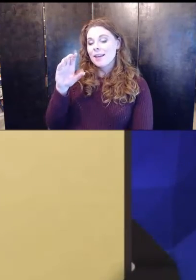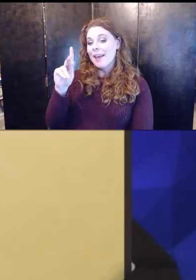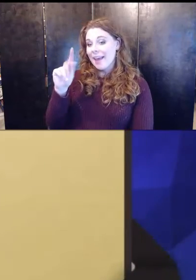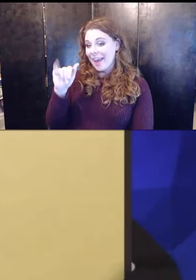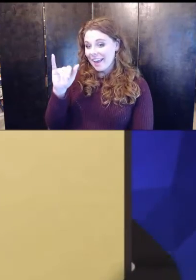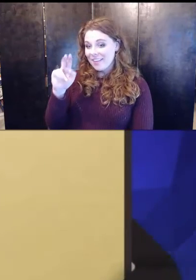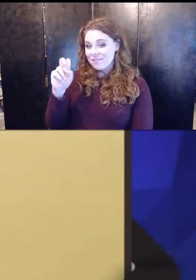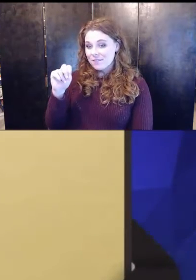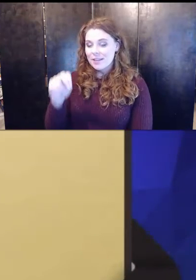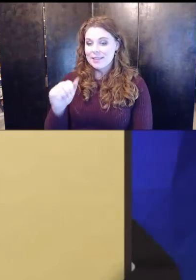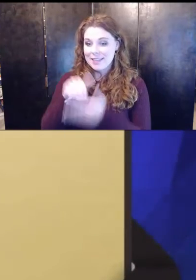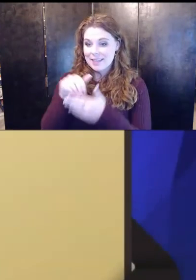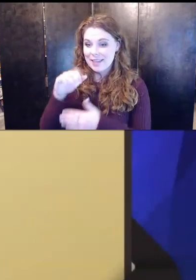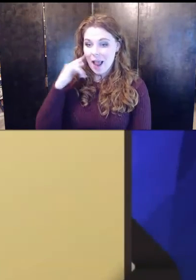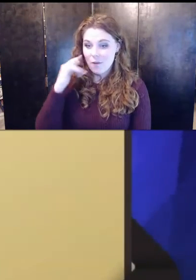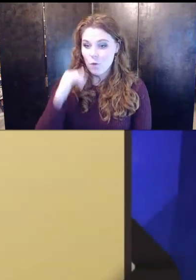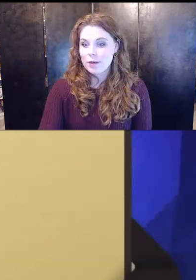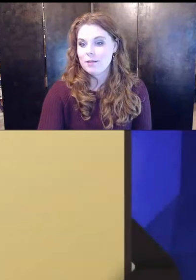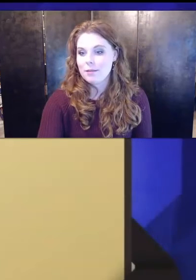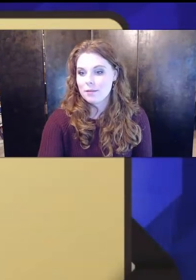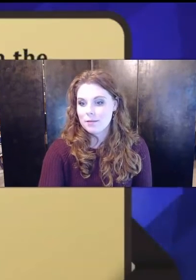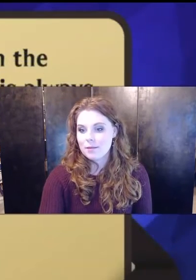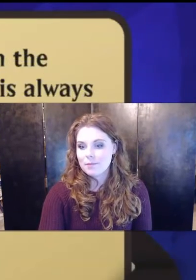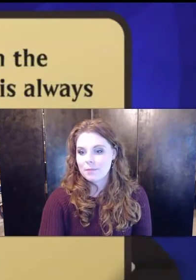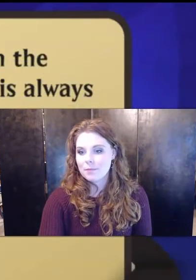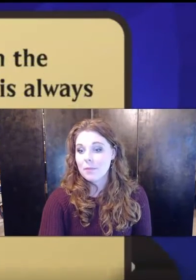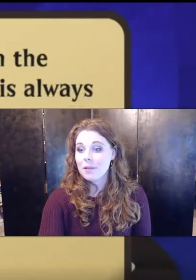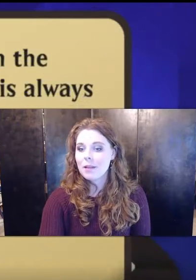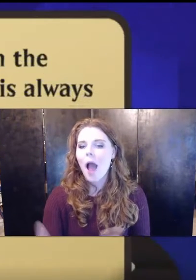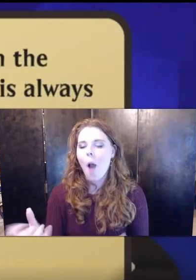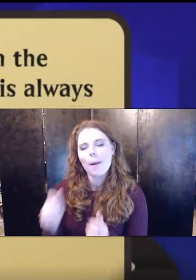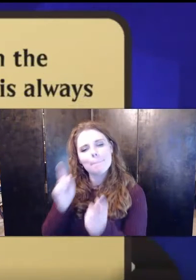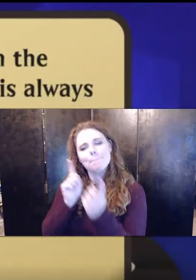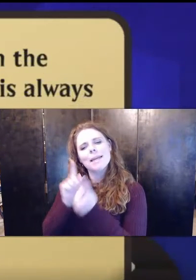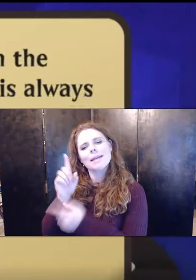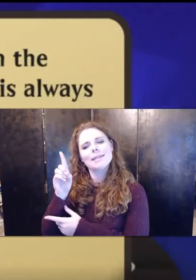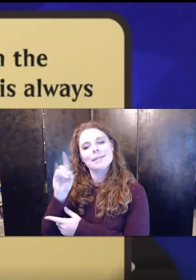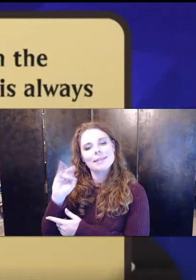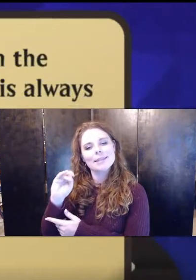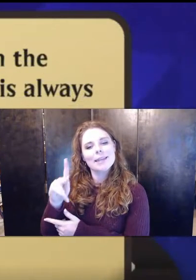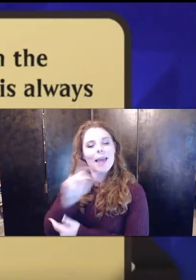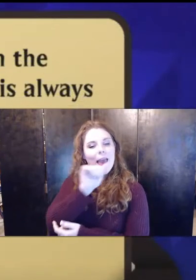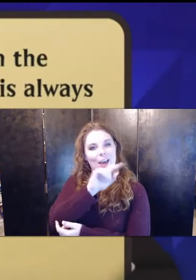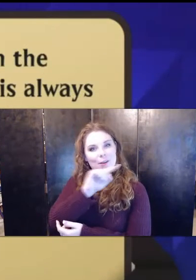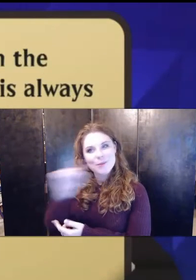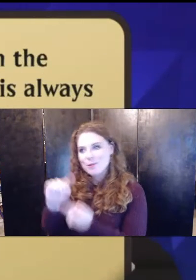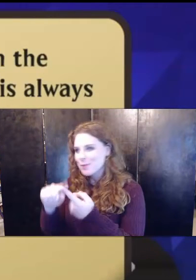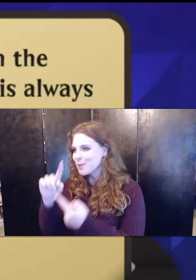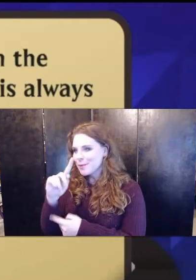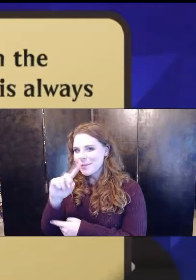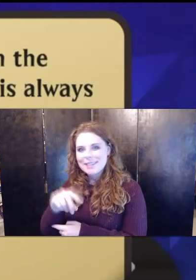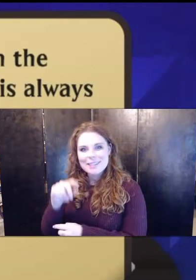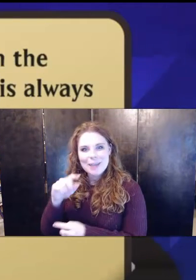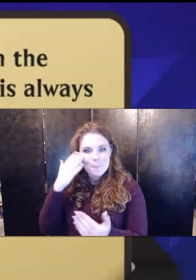Hills Elementary in California. He says, I would like to meet Dink from the A to Z Mysteries because he is